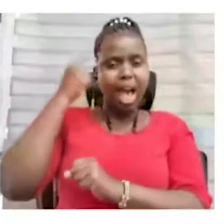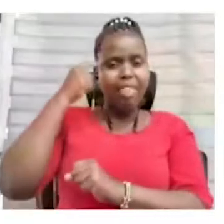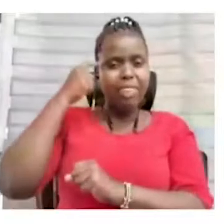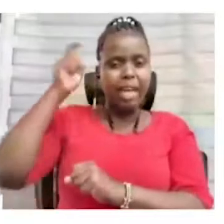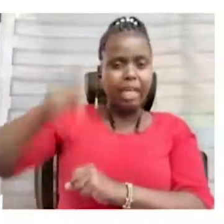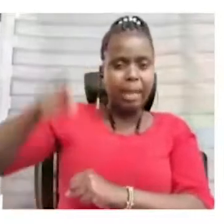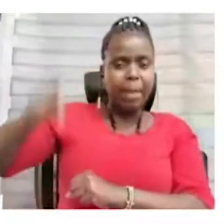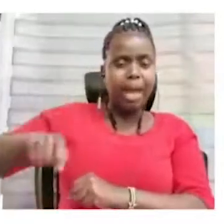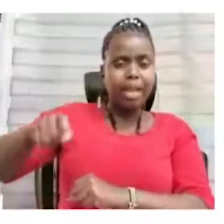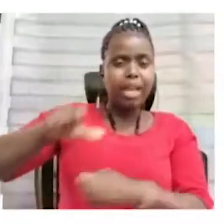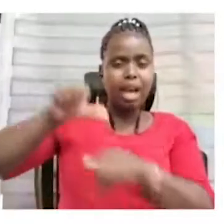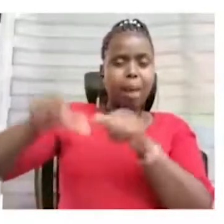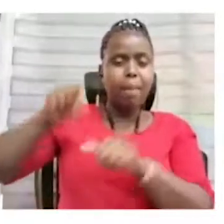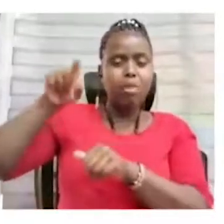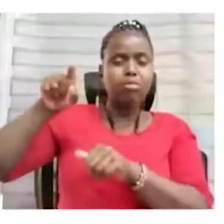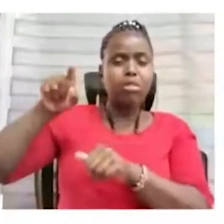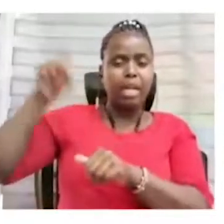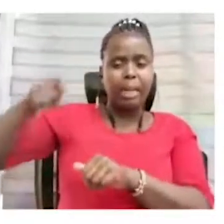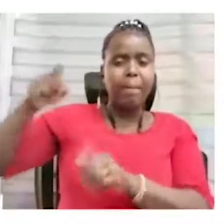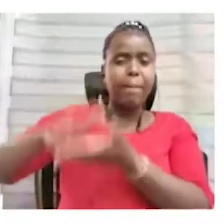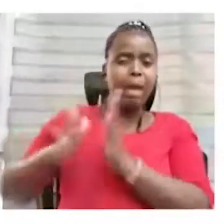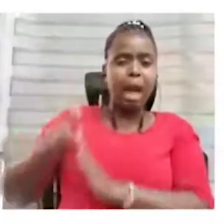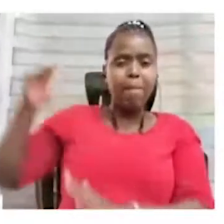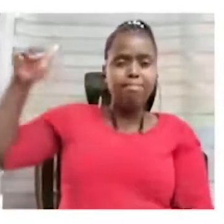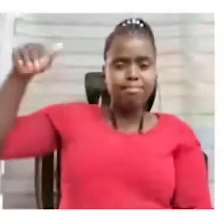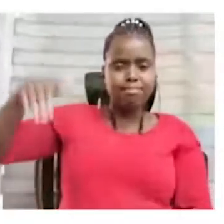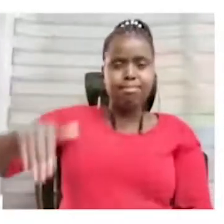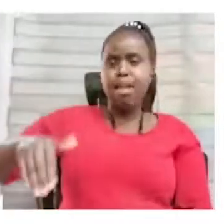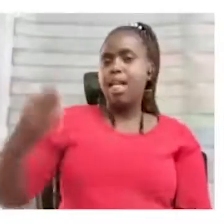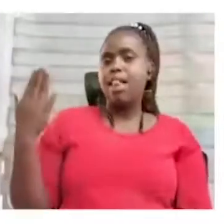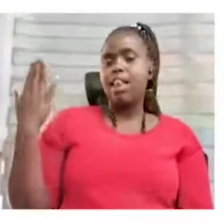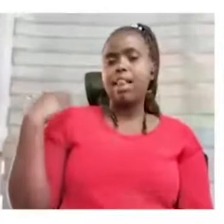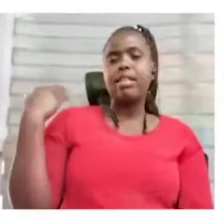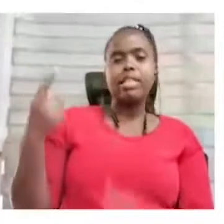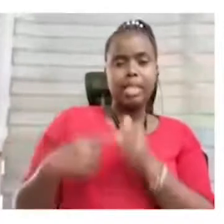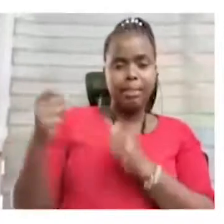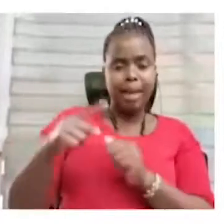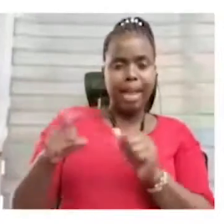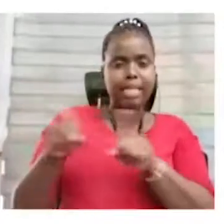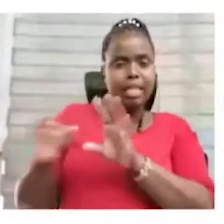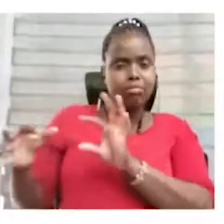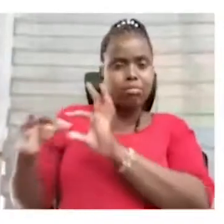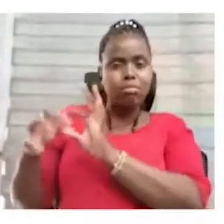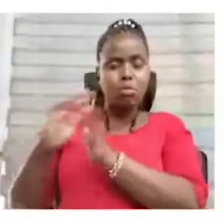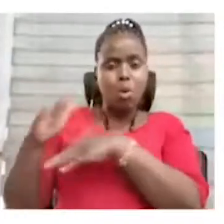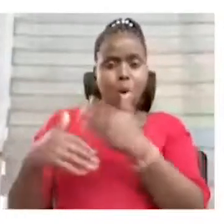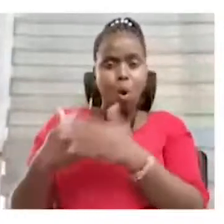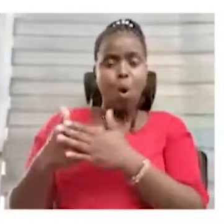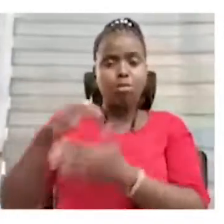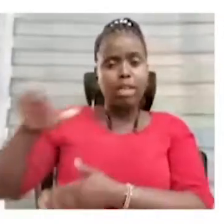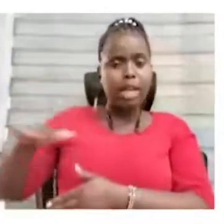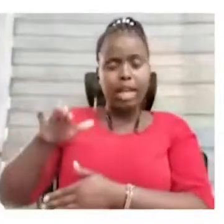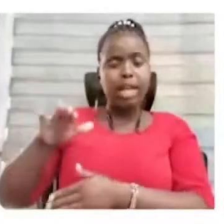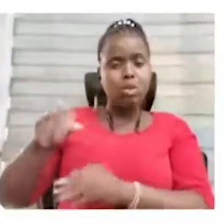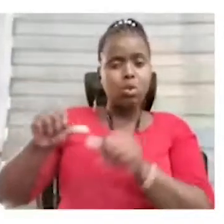last, and then it's how do we combine those two areas to be able to continue providing products and services that make an impact to the